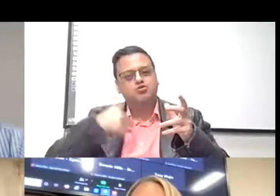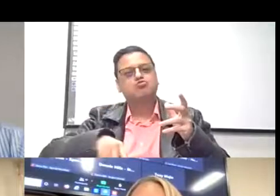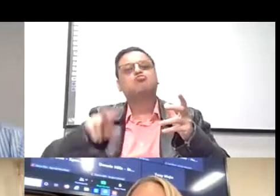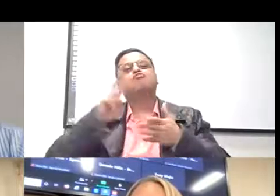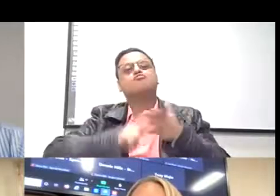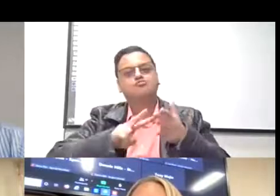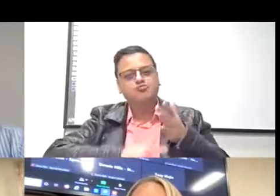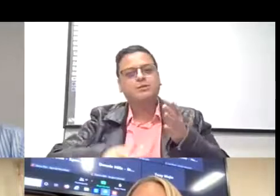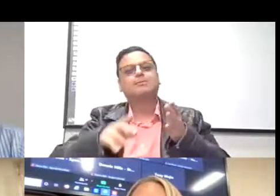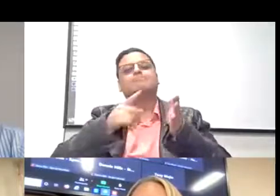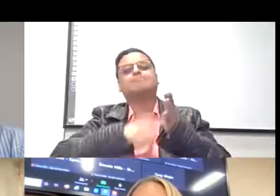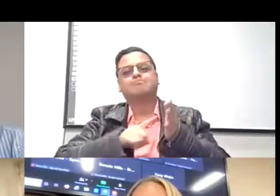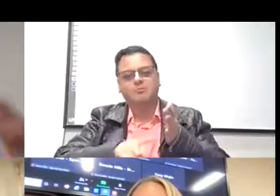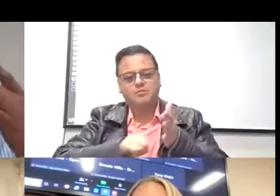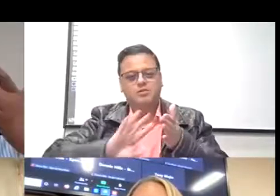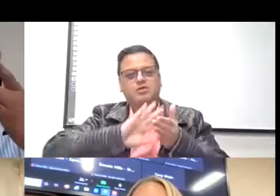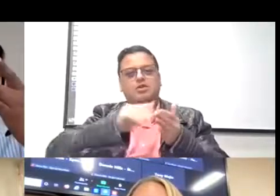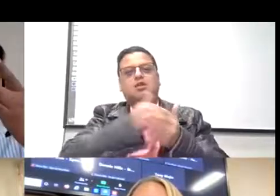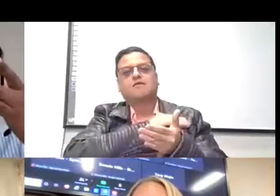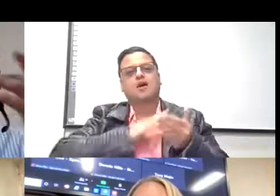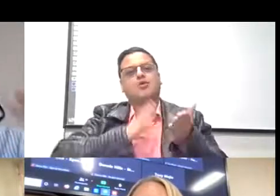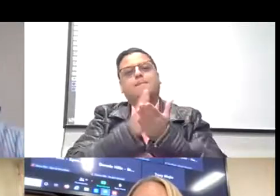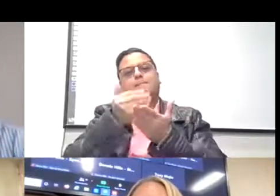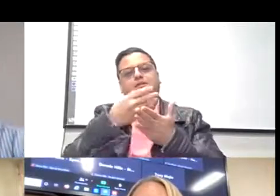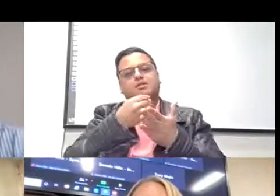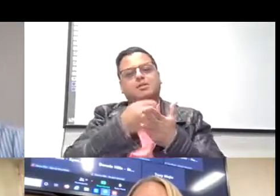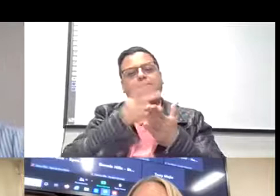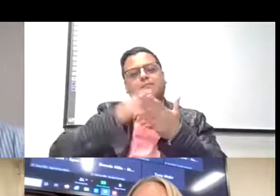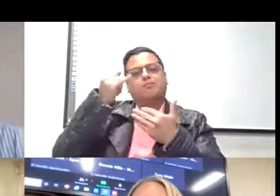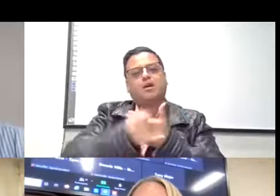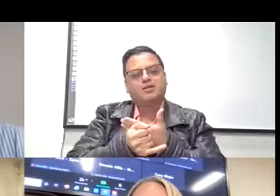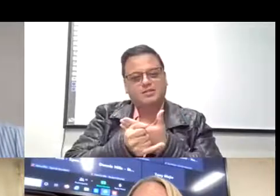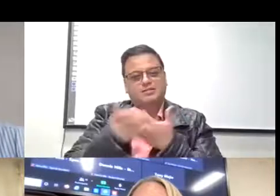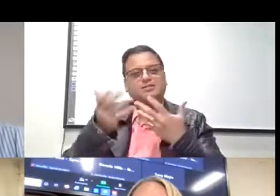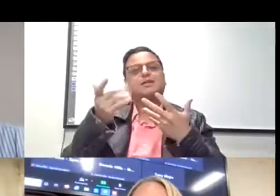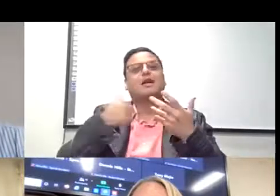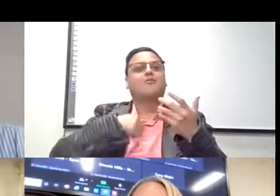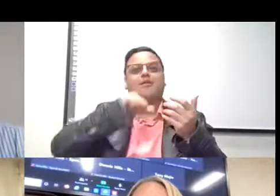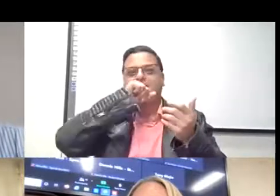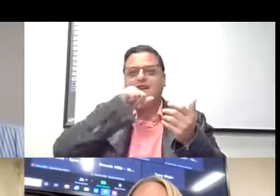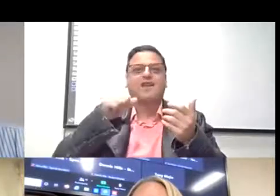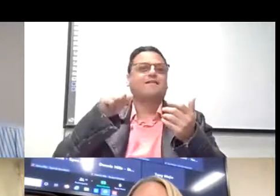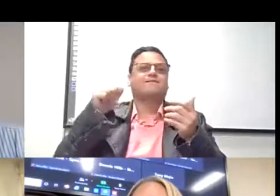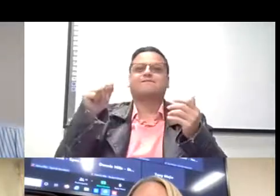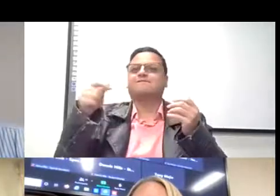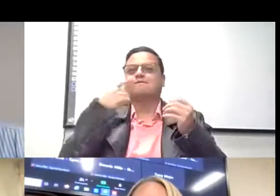attorneys, you're looking over all of our budgets and all of our projects. I would love for you guys to meet with the